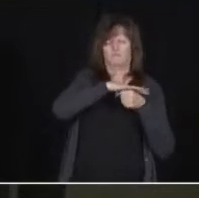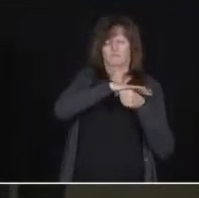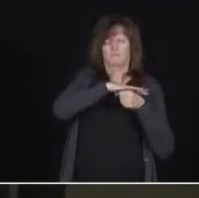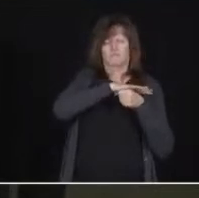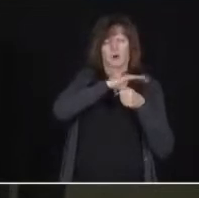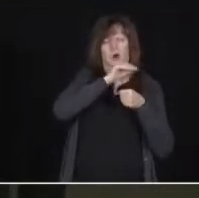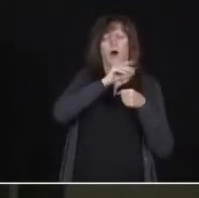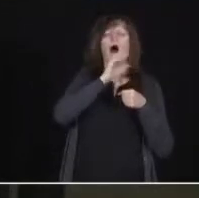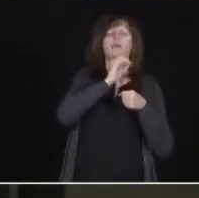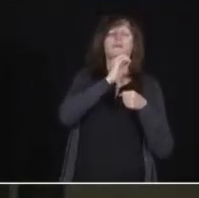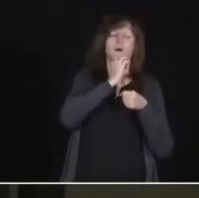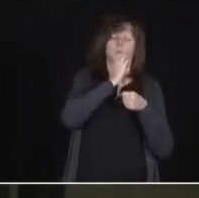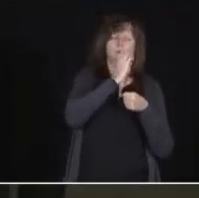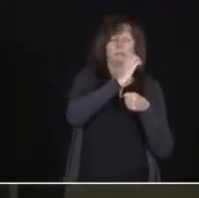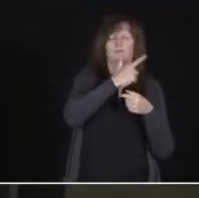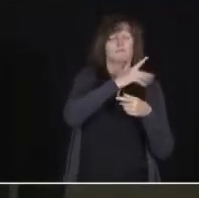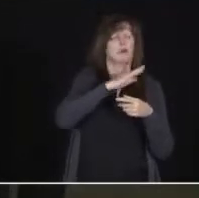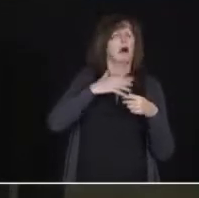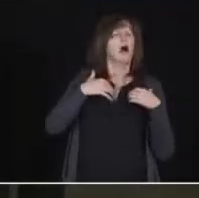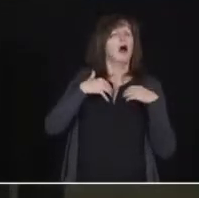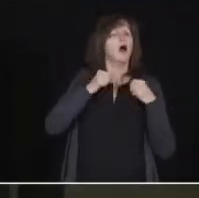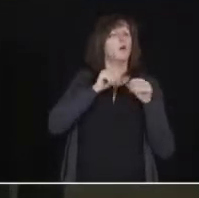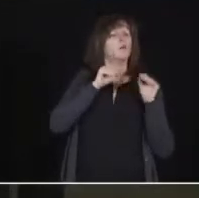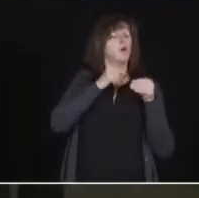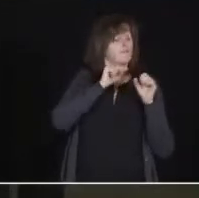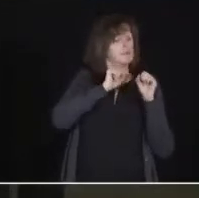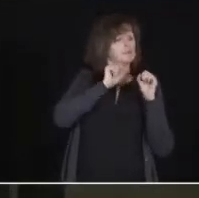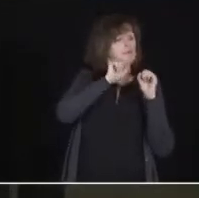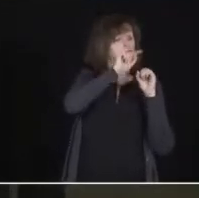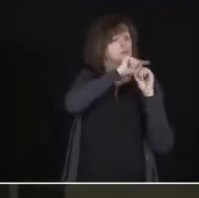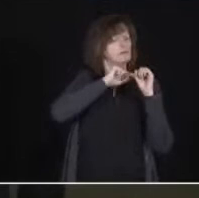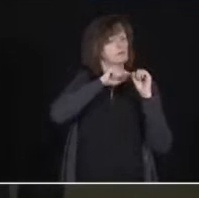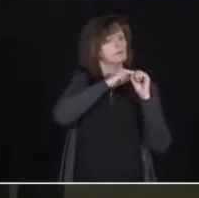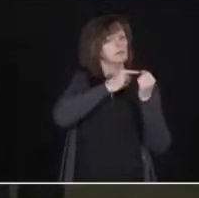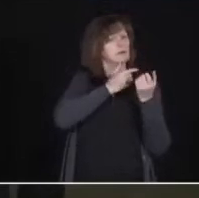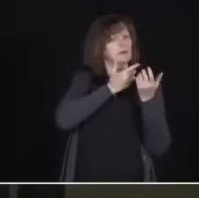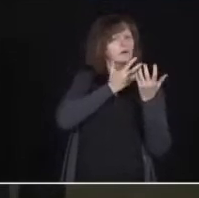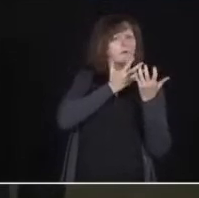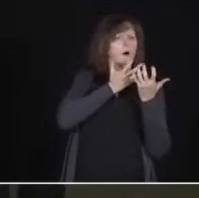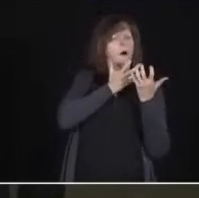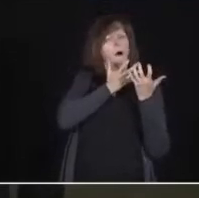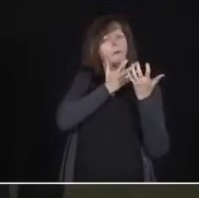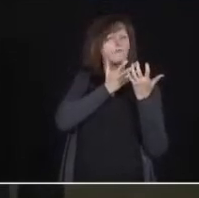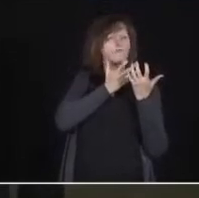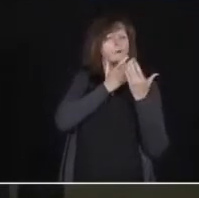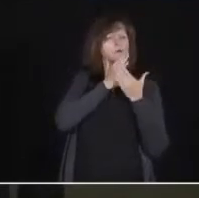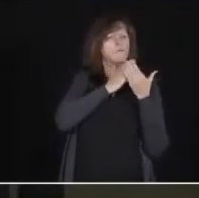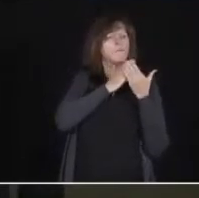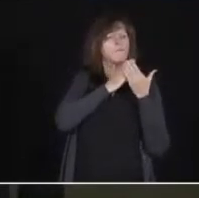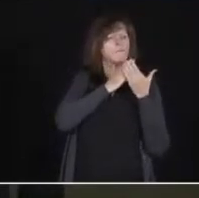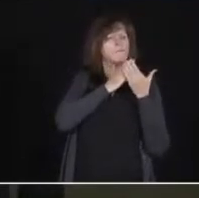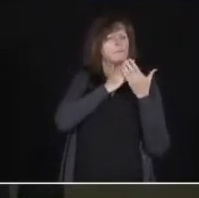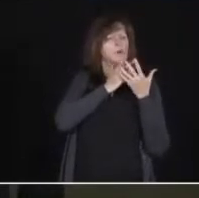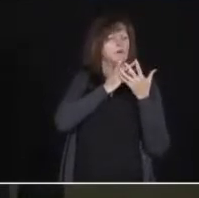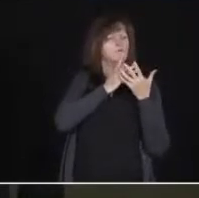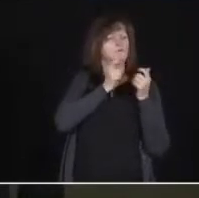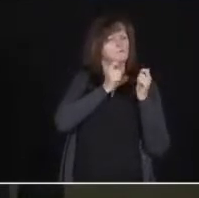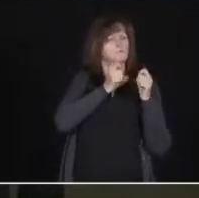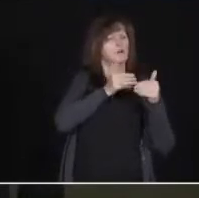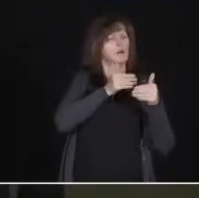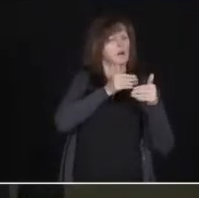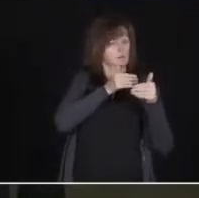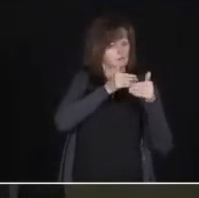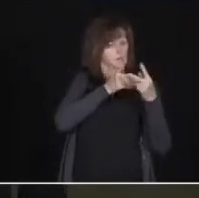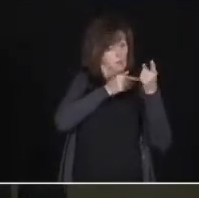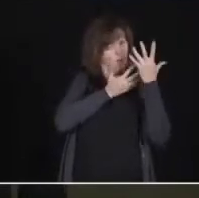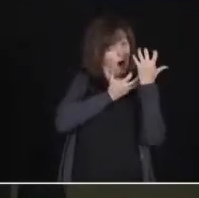Unit was looking for some modified stage 2 restrictions. They wanted to go back to some stage